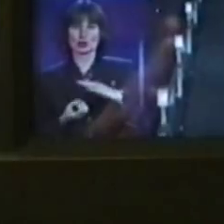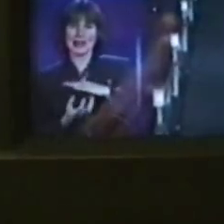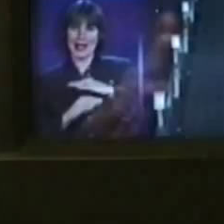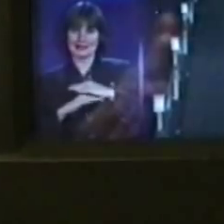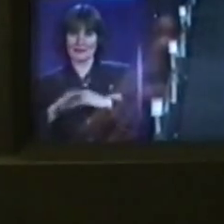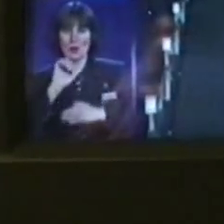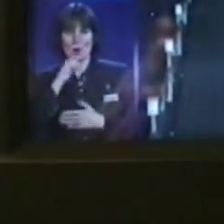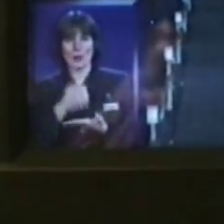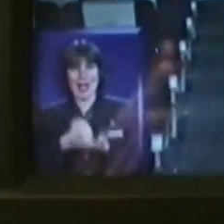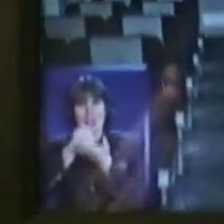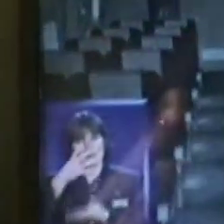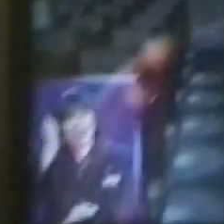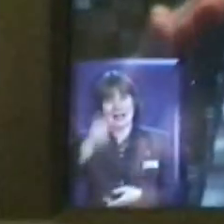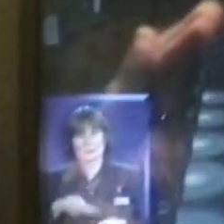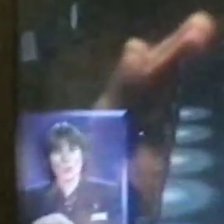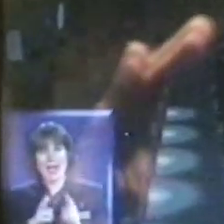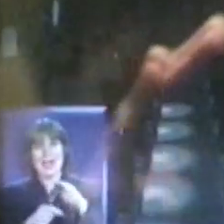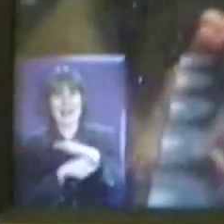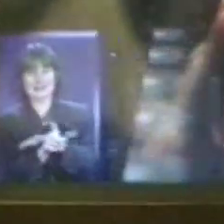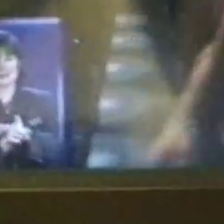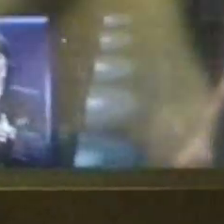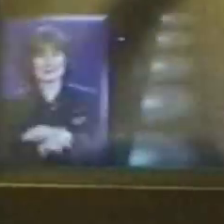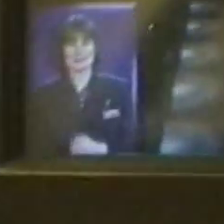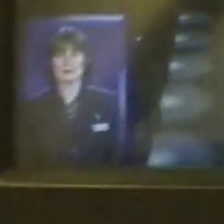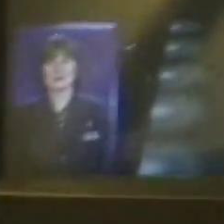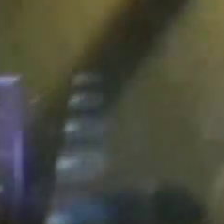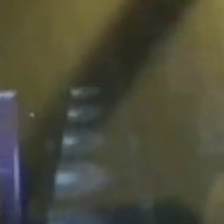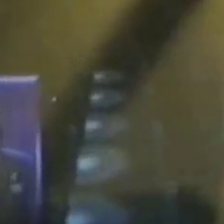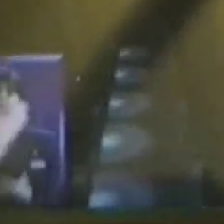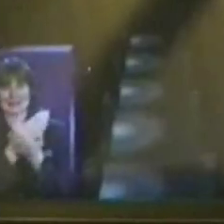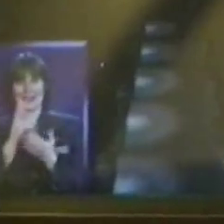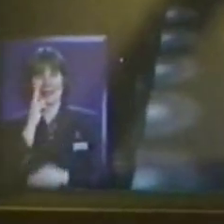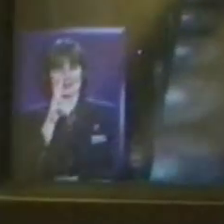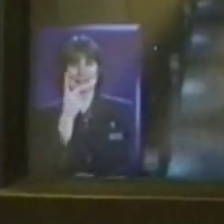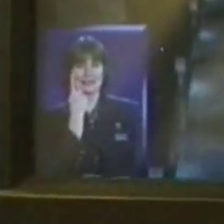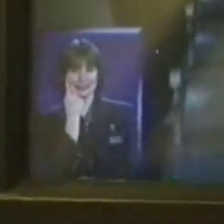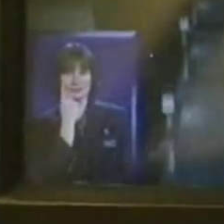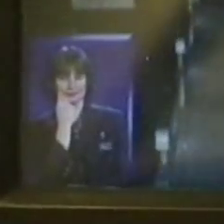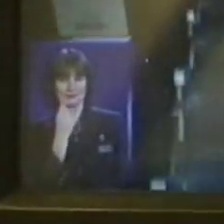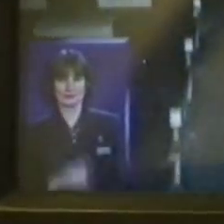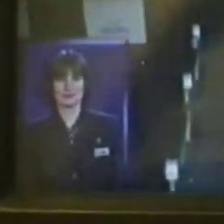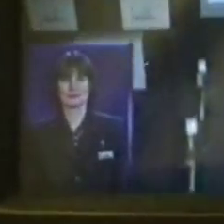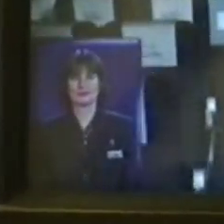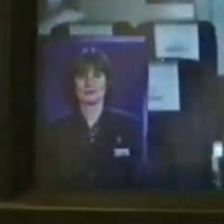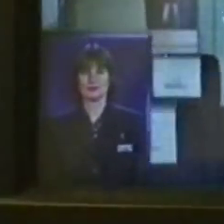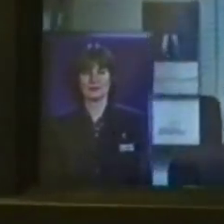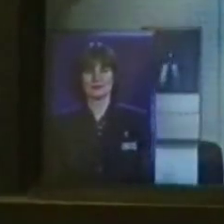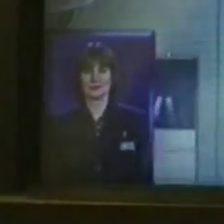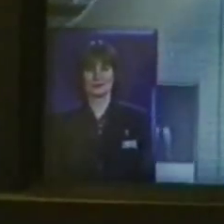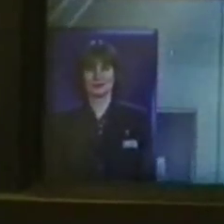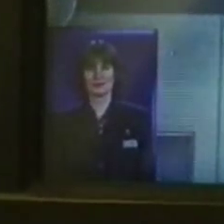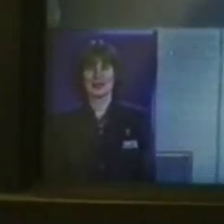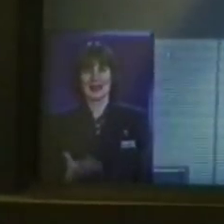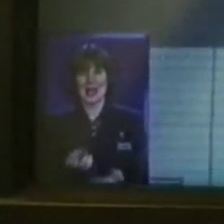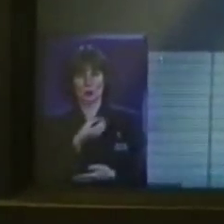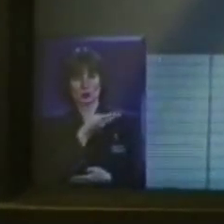behind. Emergency lighting at floor level will help you find your way to the exits. These are clearly signed.